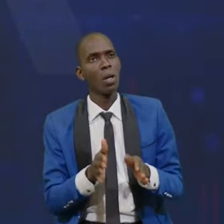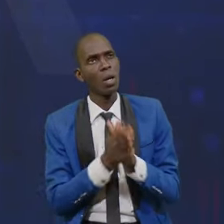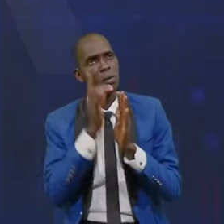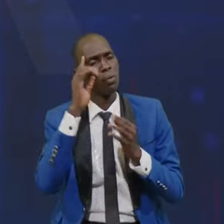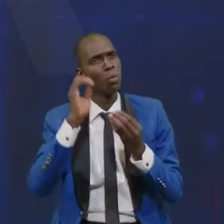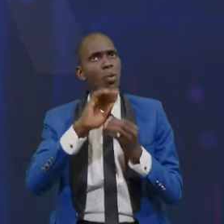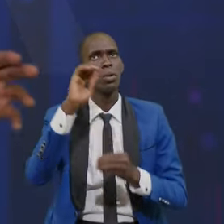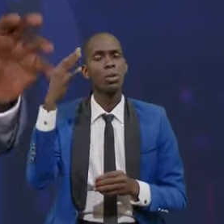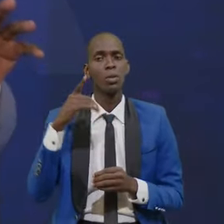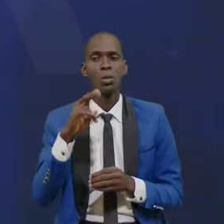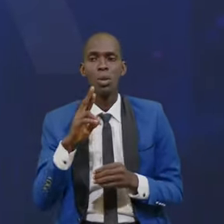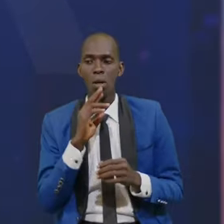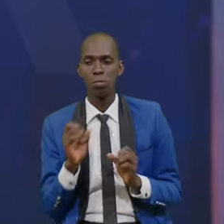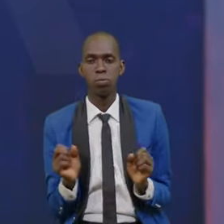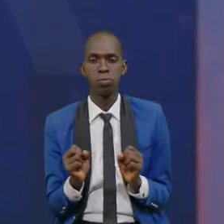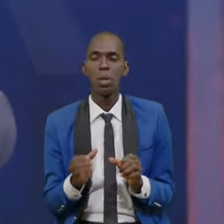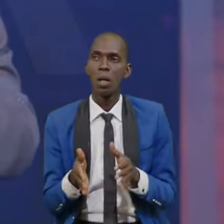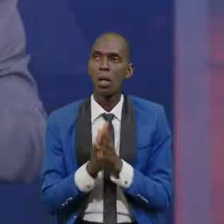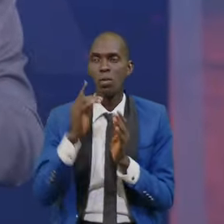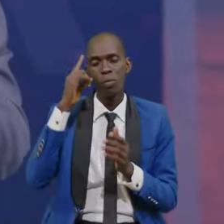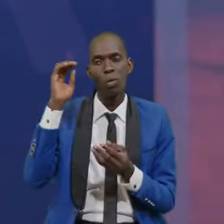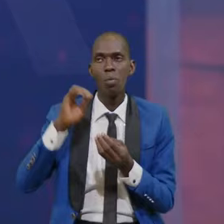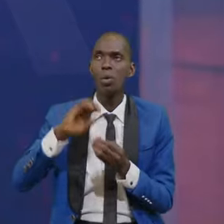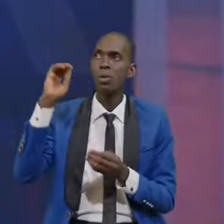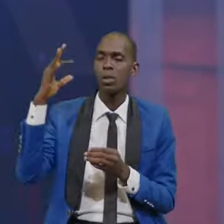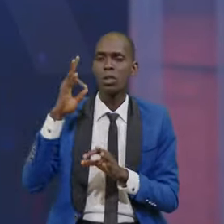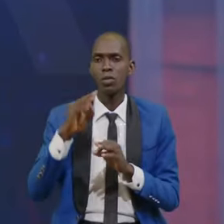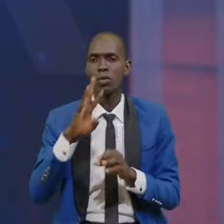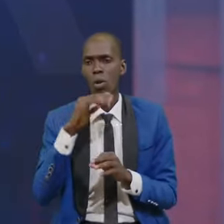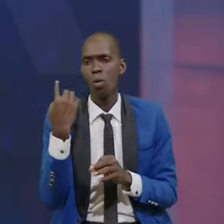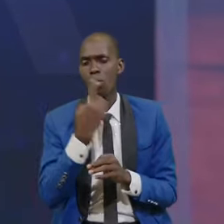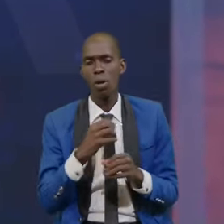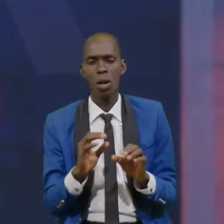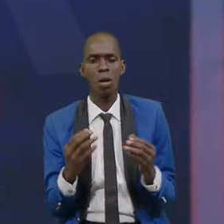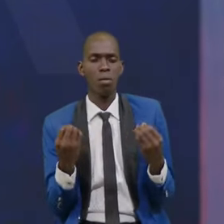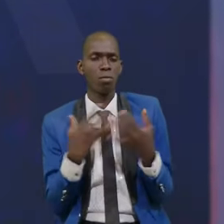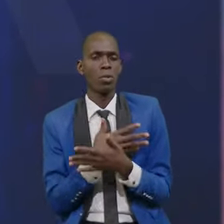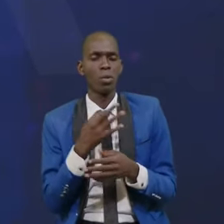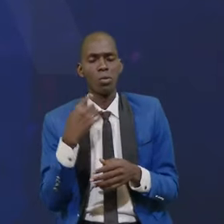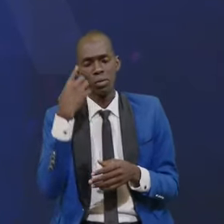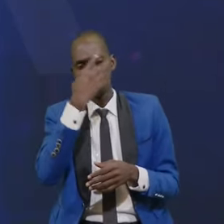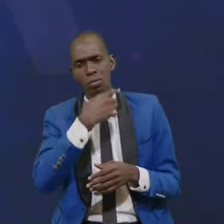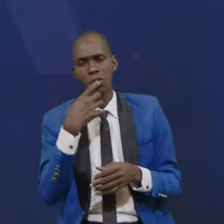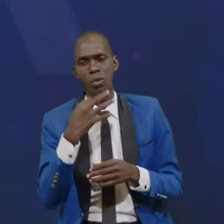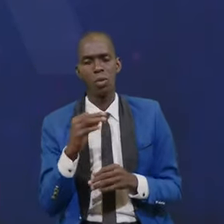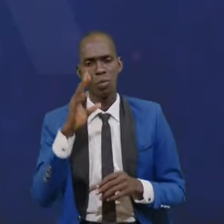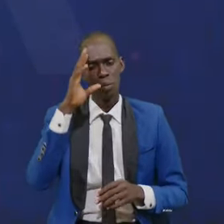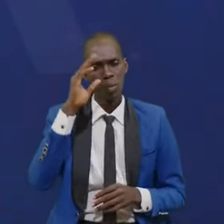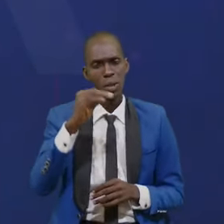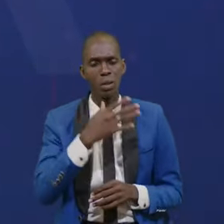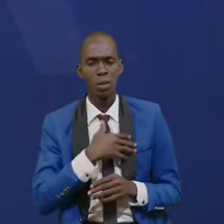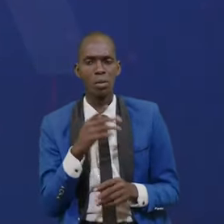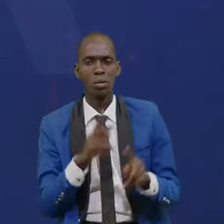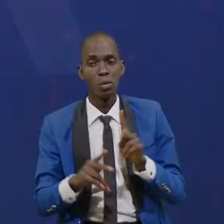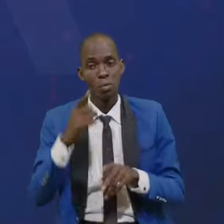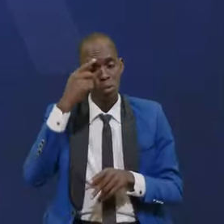go for more grace. If you are looking at the faces of people, and you fear the frowns of men, and because of